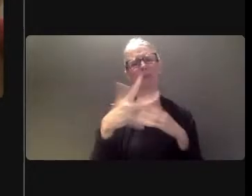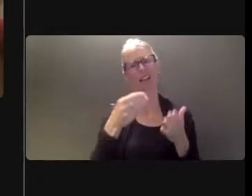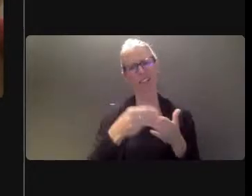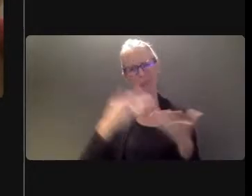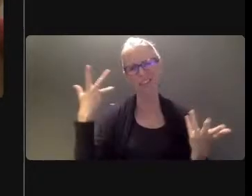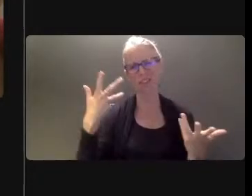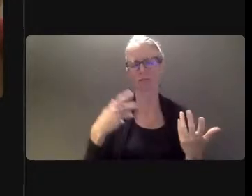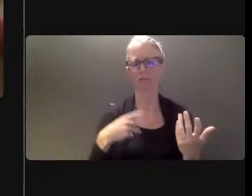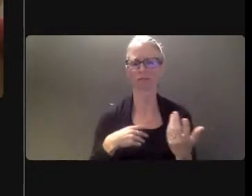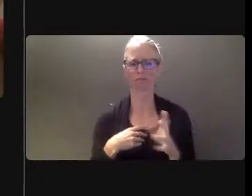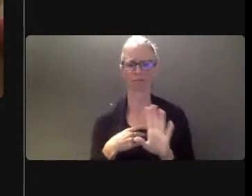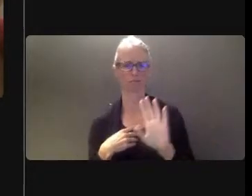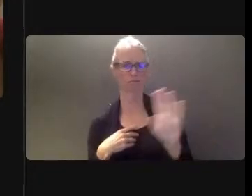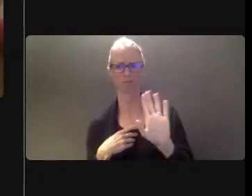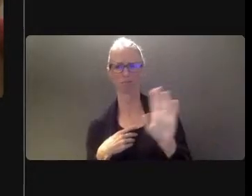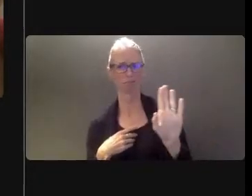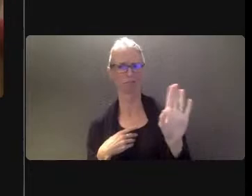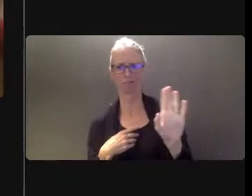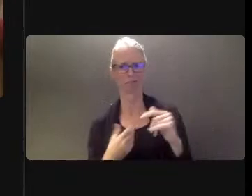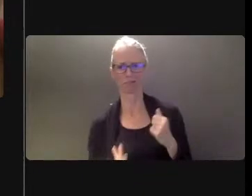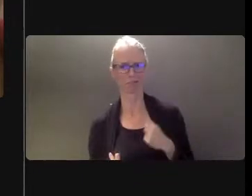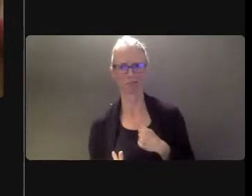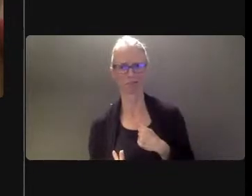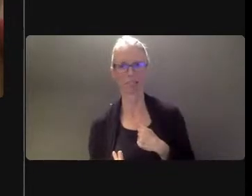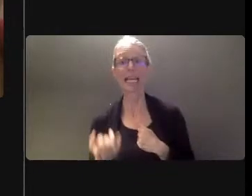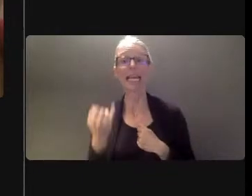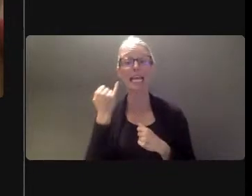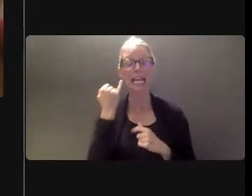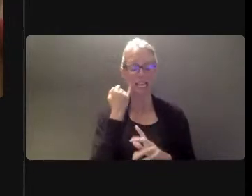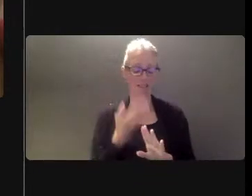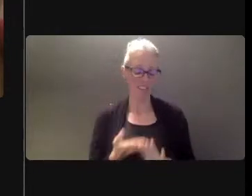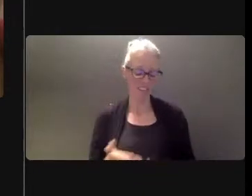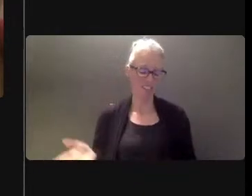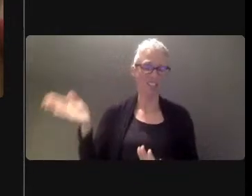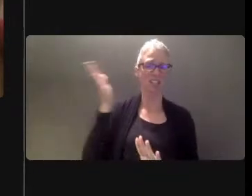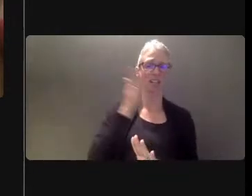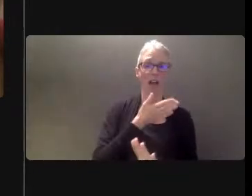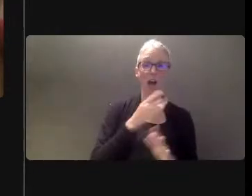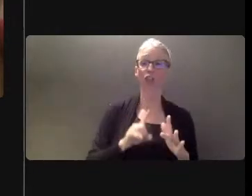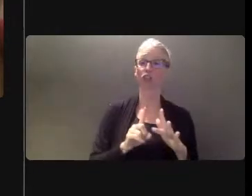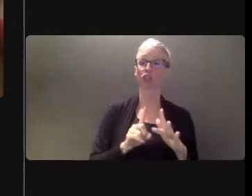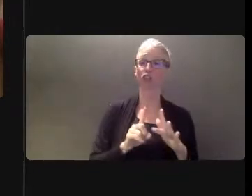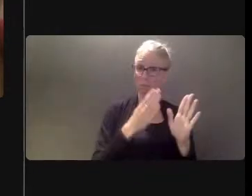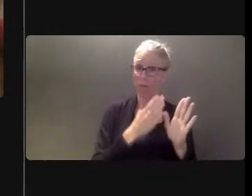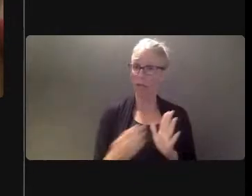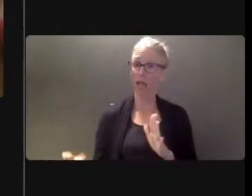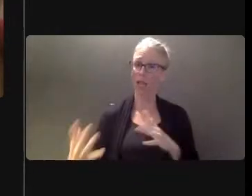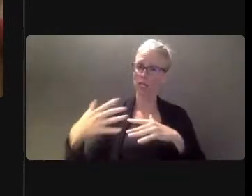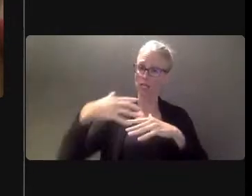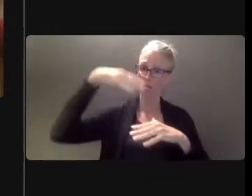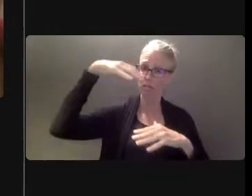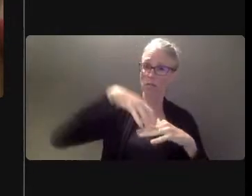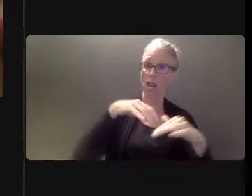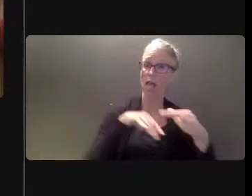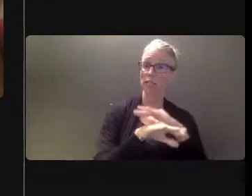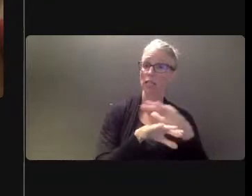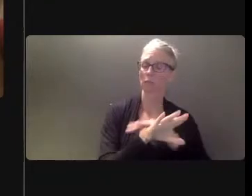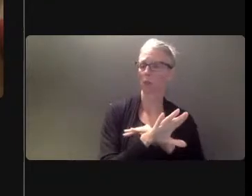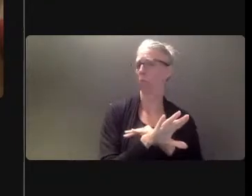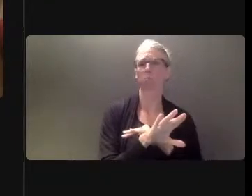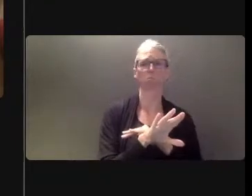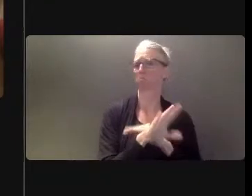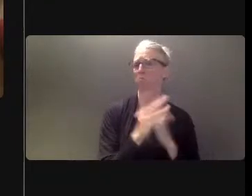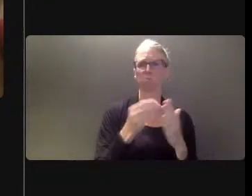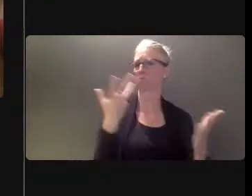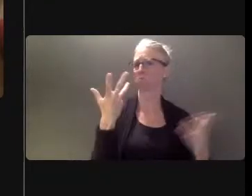really. If you do think about it beforehand, then it isn't very taxing. And even afterwards,